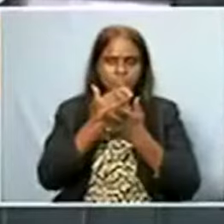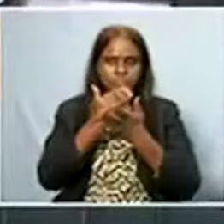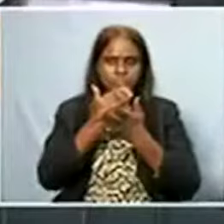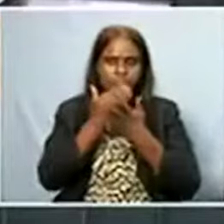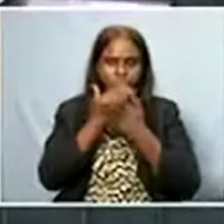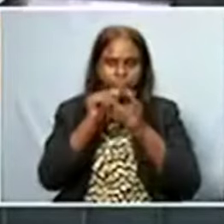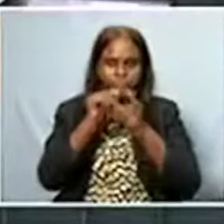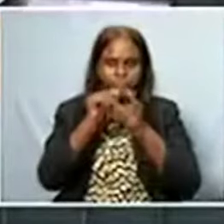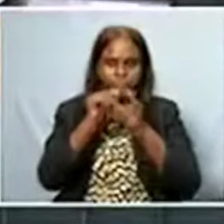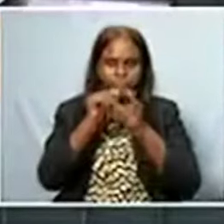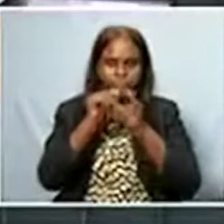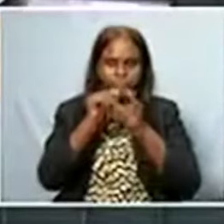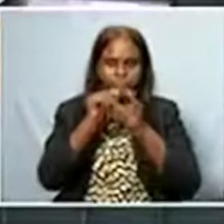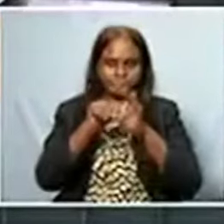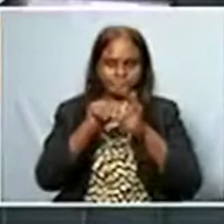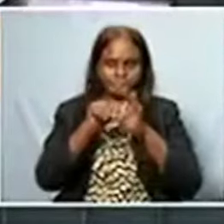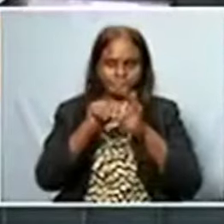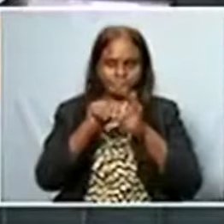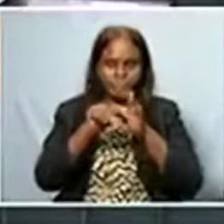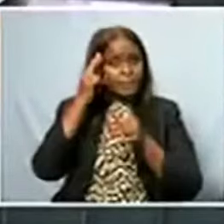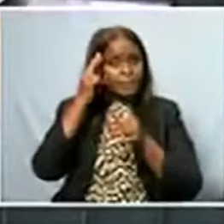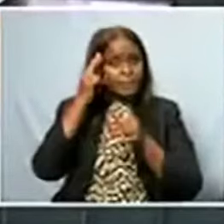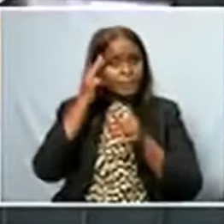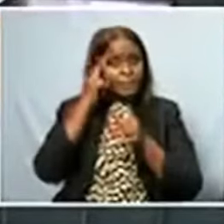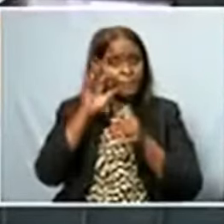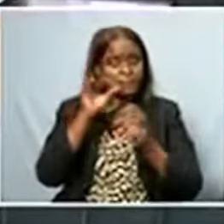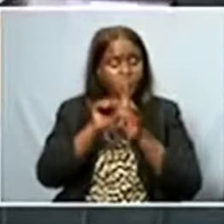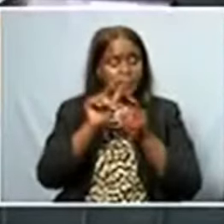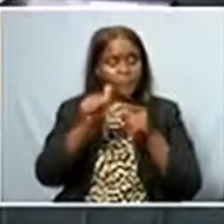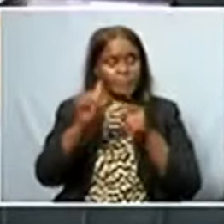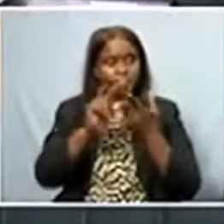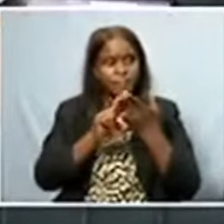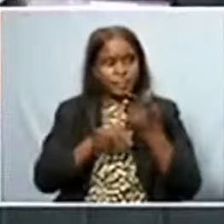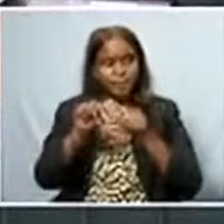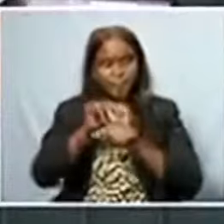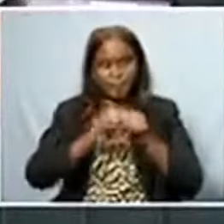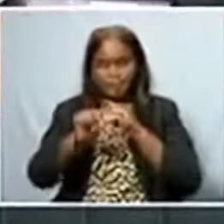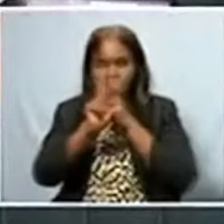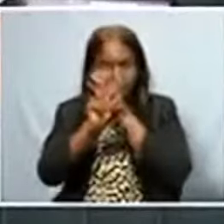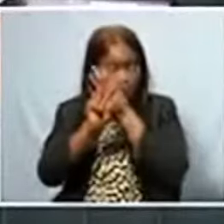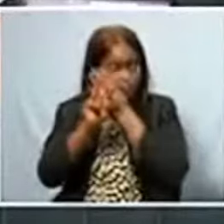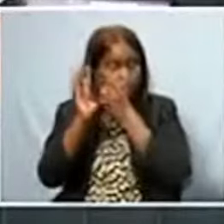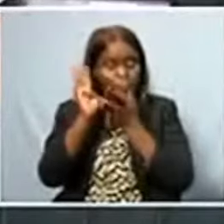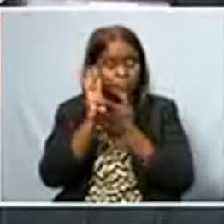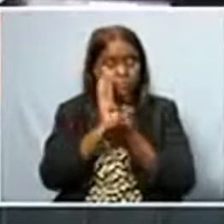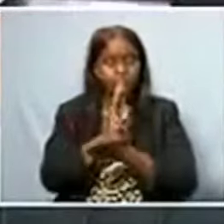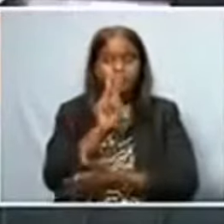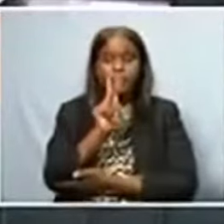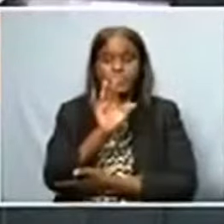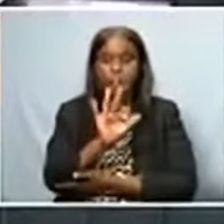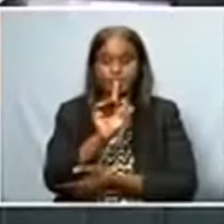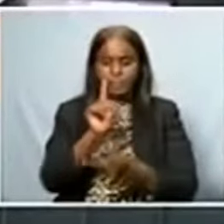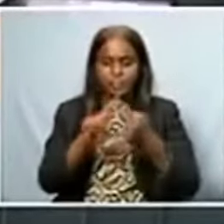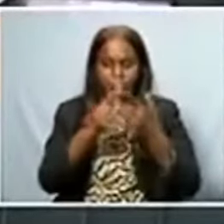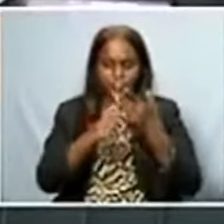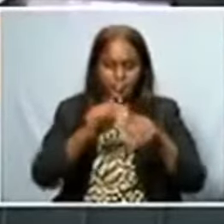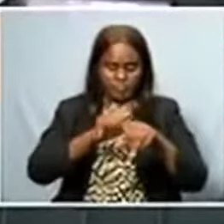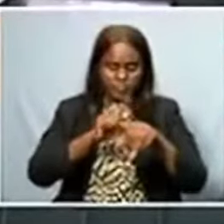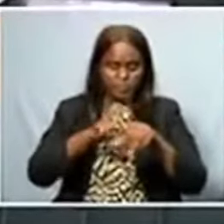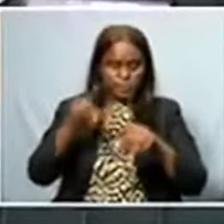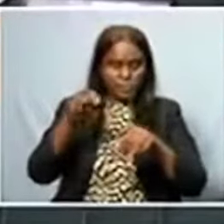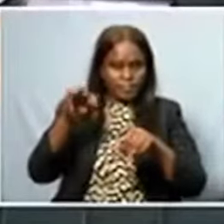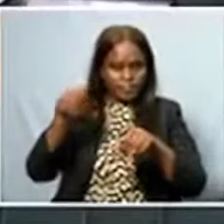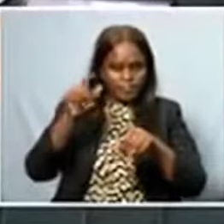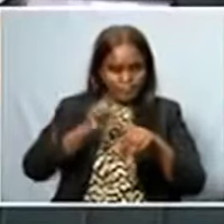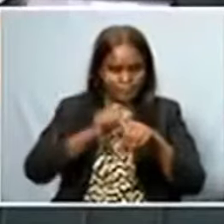in this country, if you recall, it reported around 2 billion kwacha during the PF, when